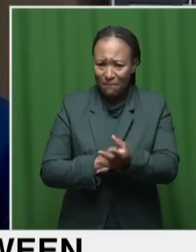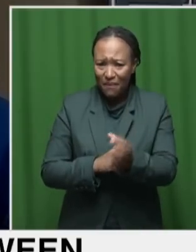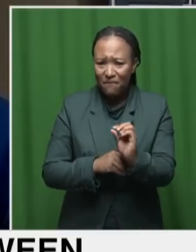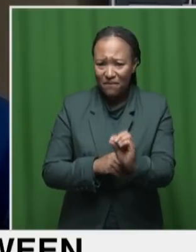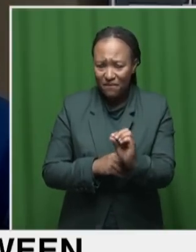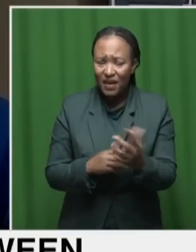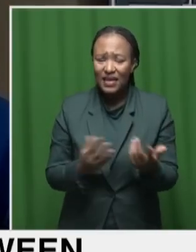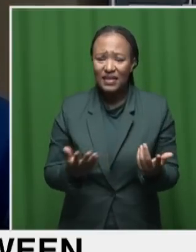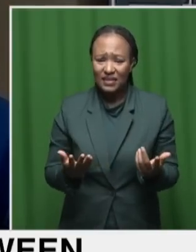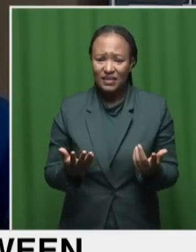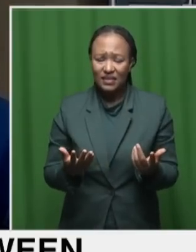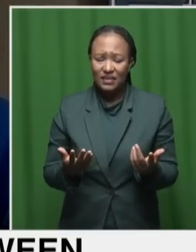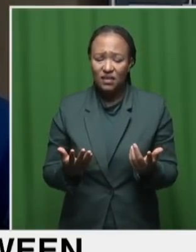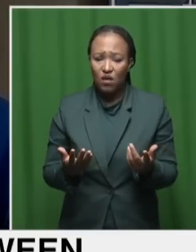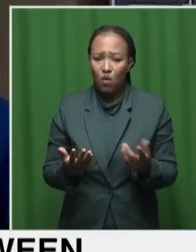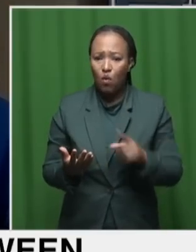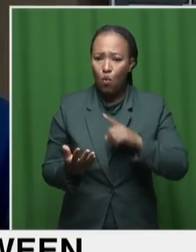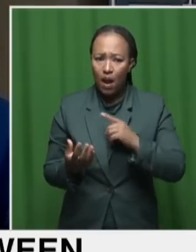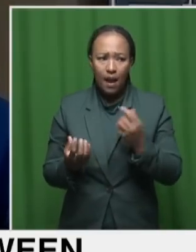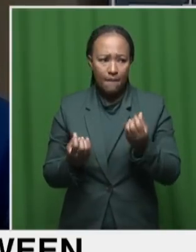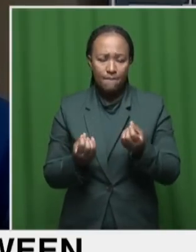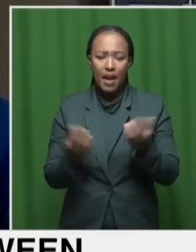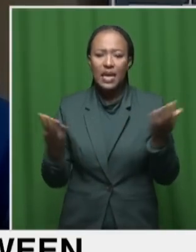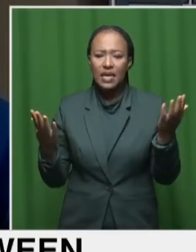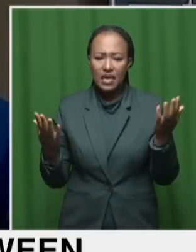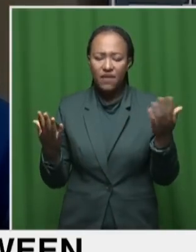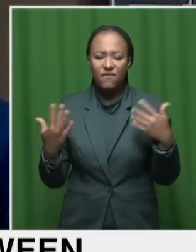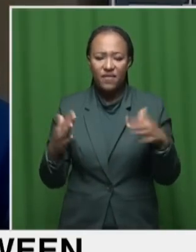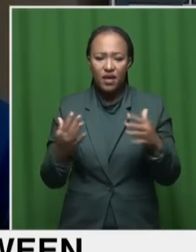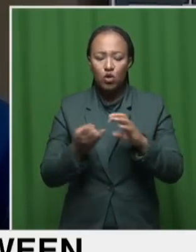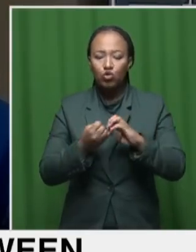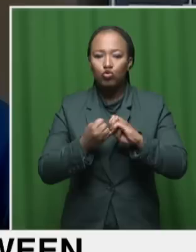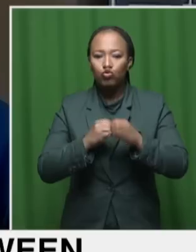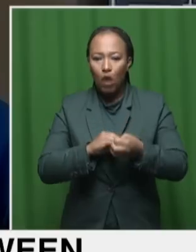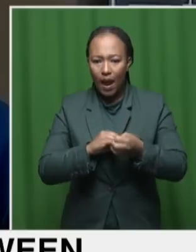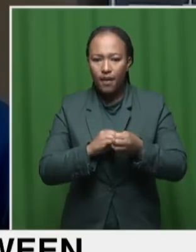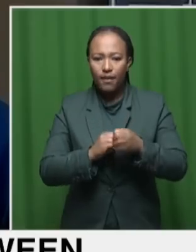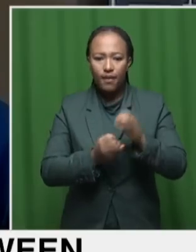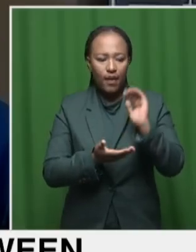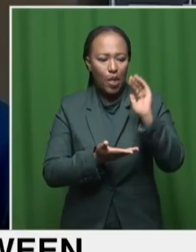Because I would imagine so many of us have already gone through trying to reduce,